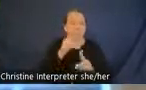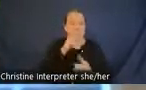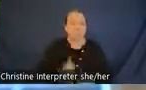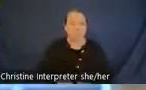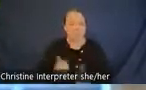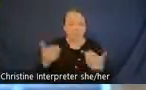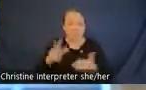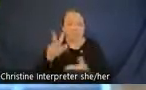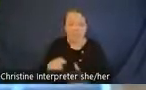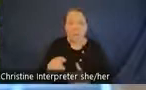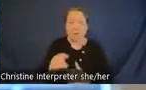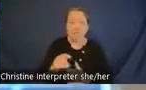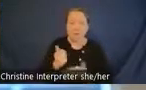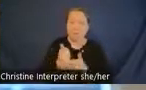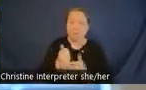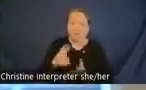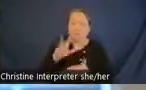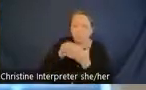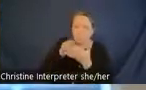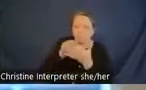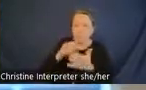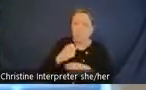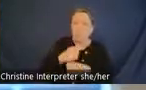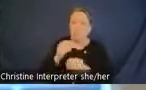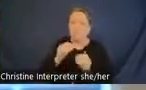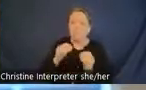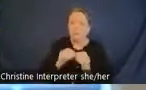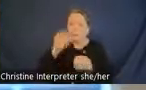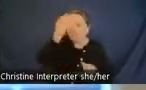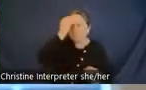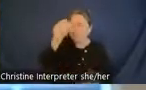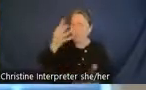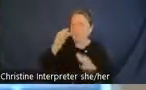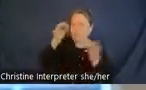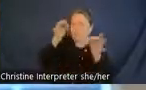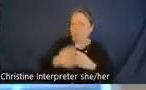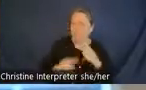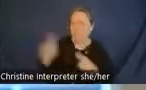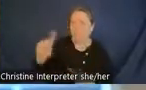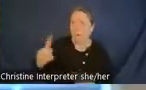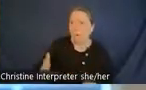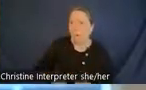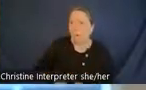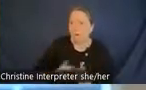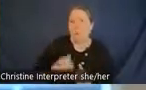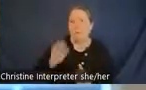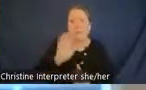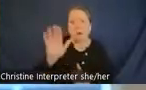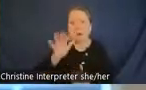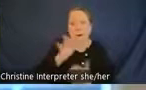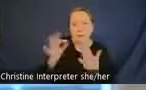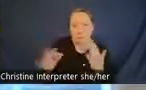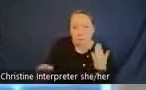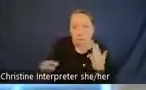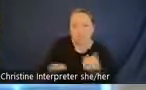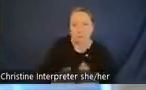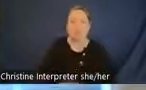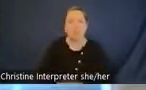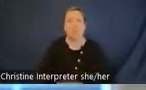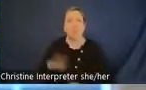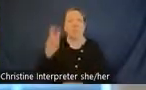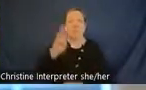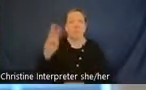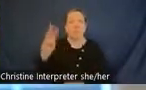informed decisions about where they would like to live and the options they have within that housing. The site